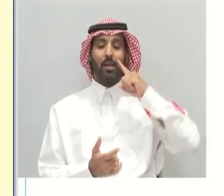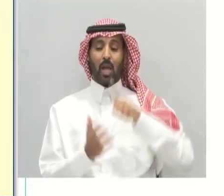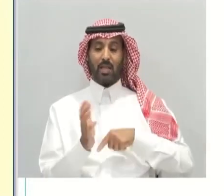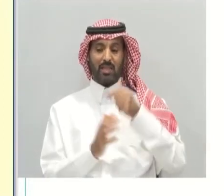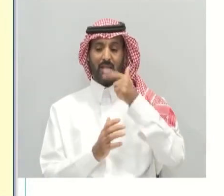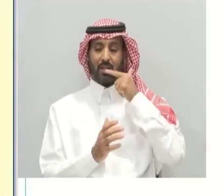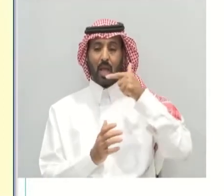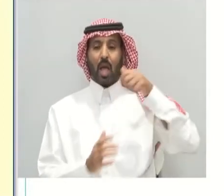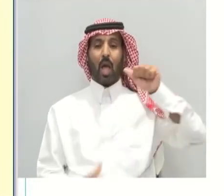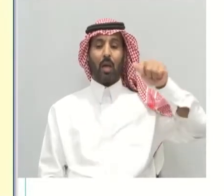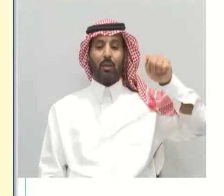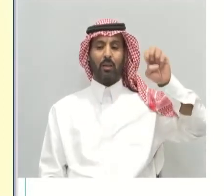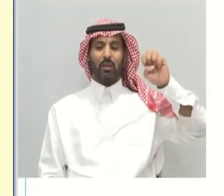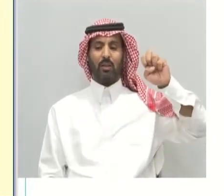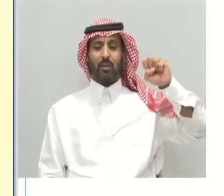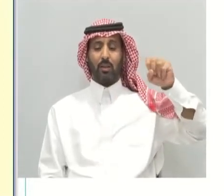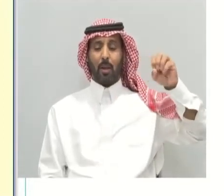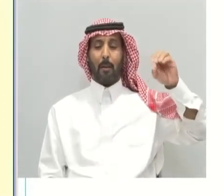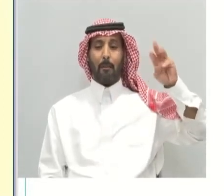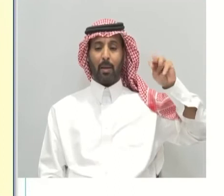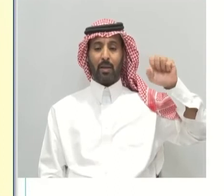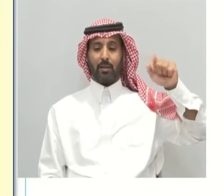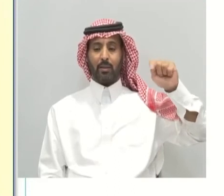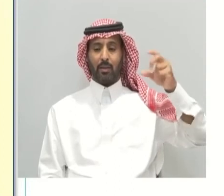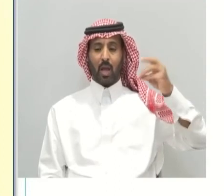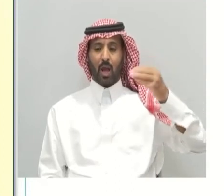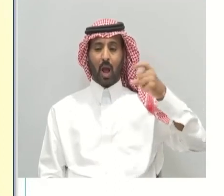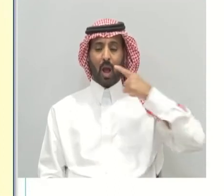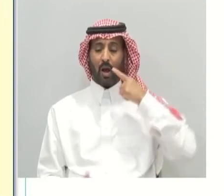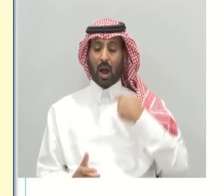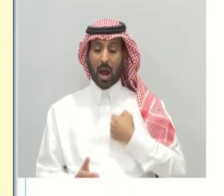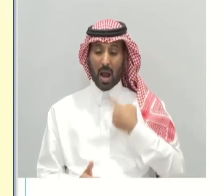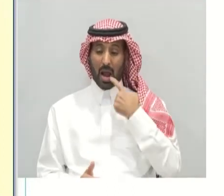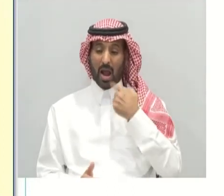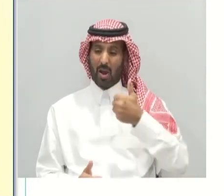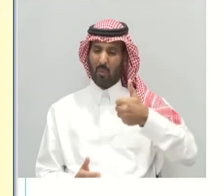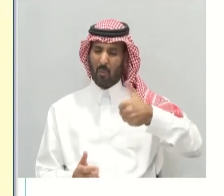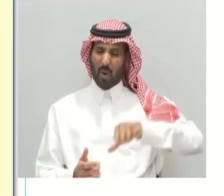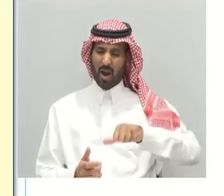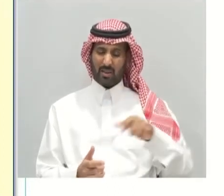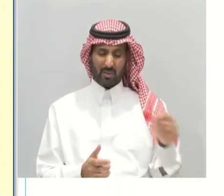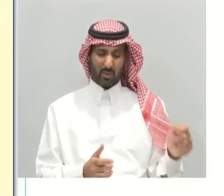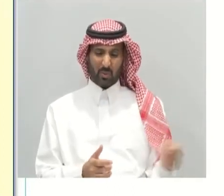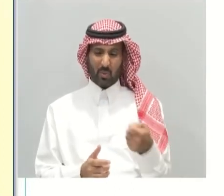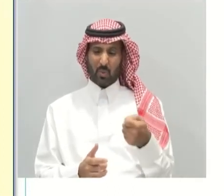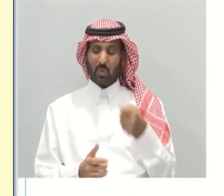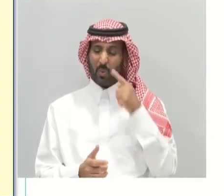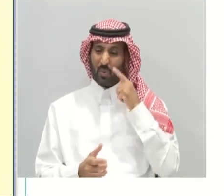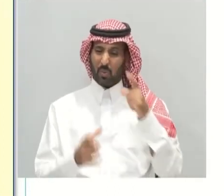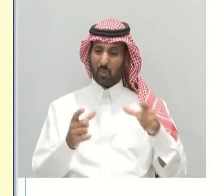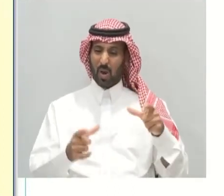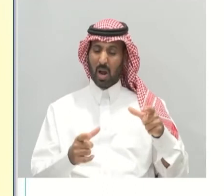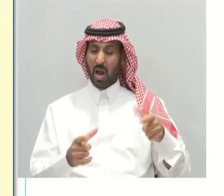match. Say with me, lost, lost. I